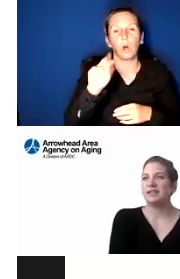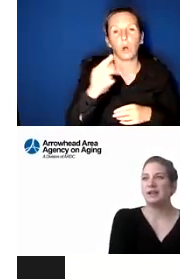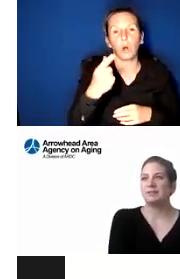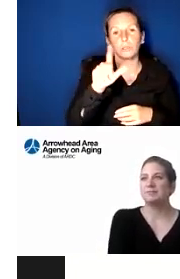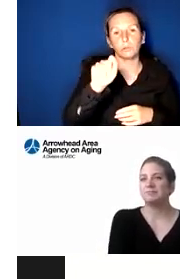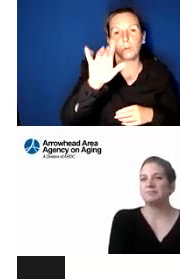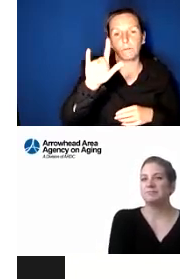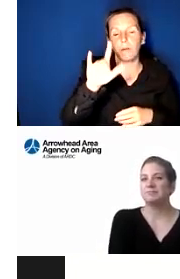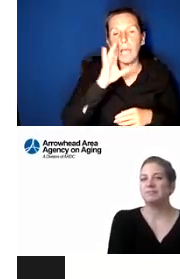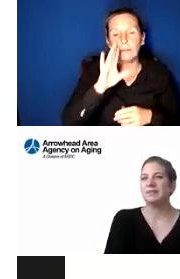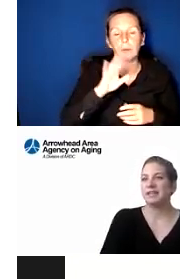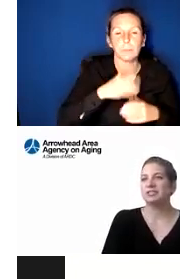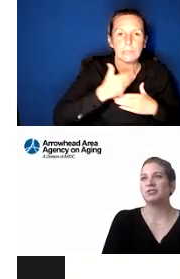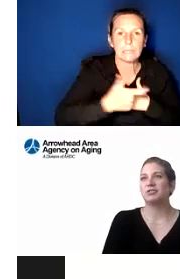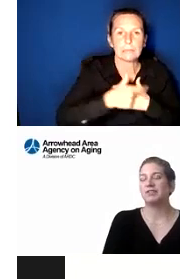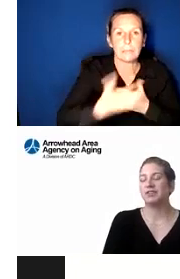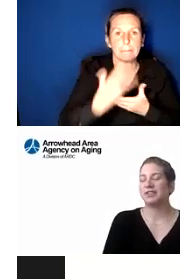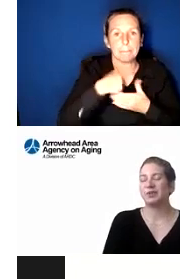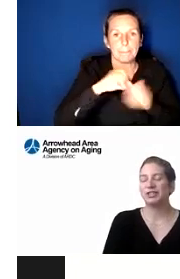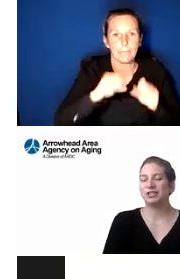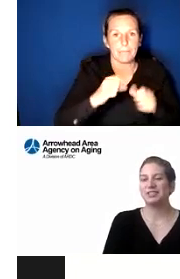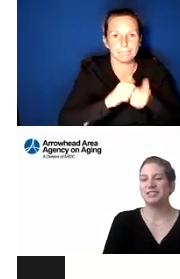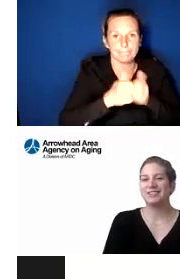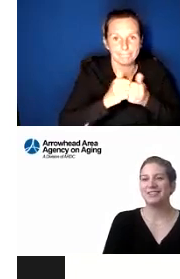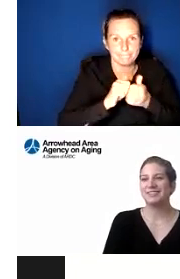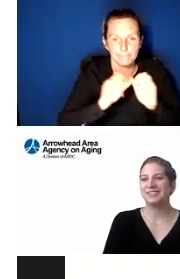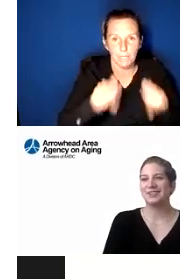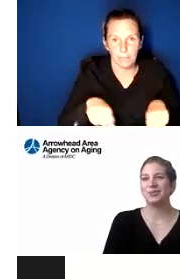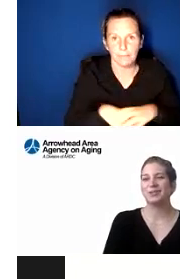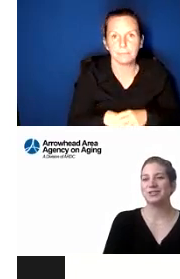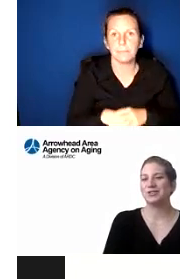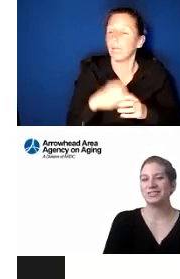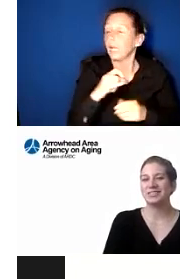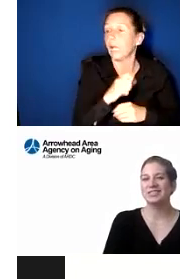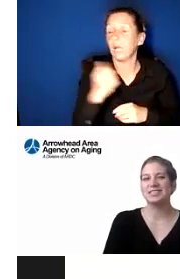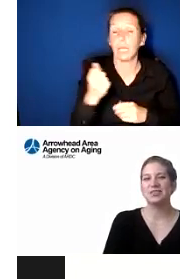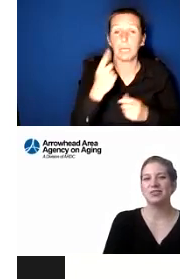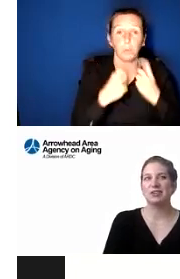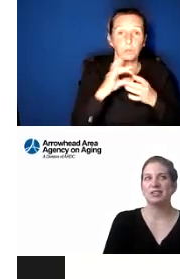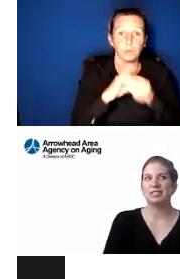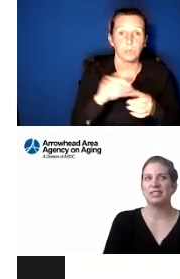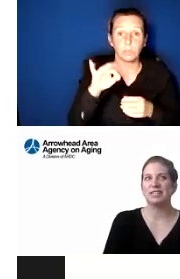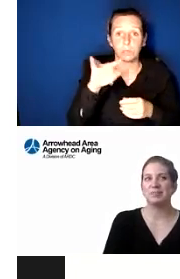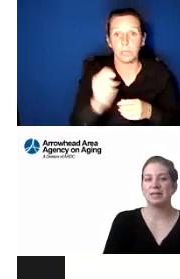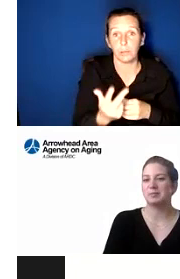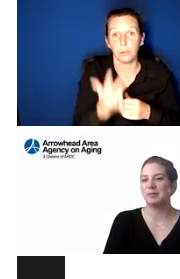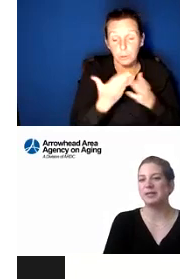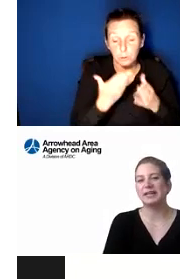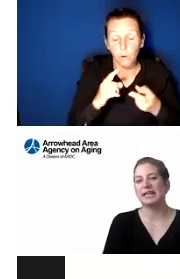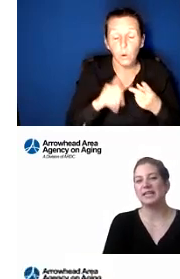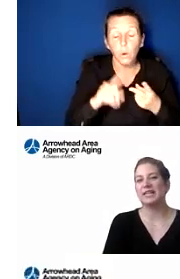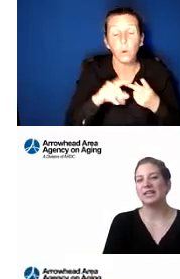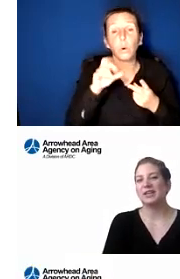And yeah, so, and if you have any questions on Title III services or interested in